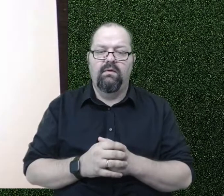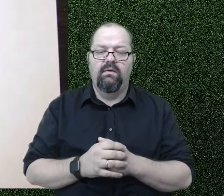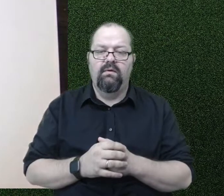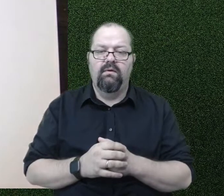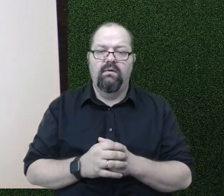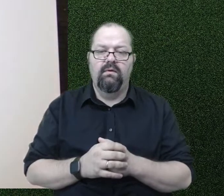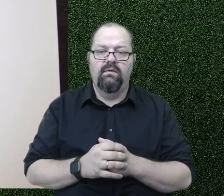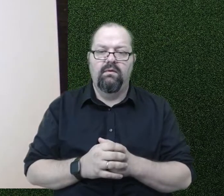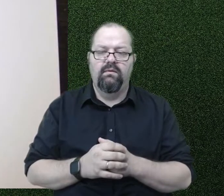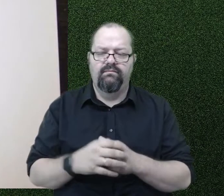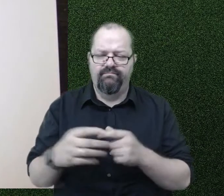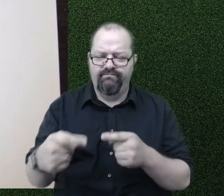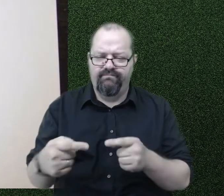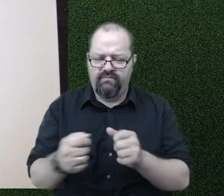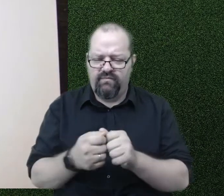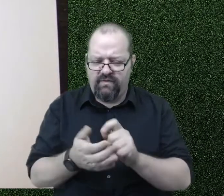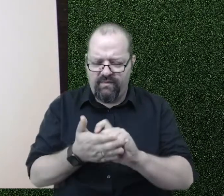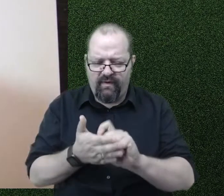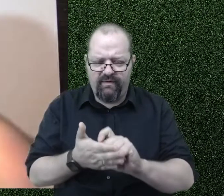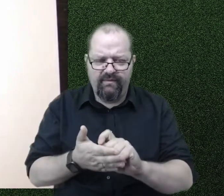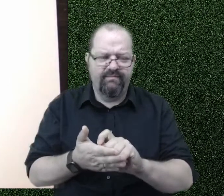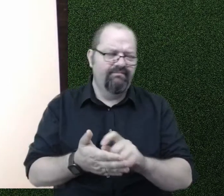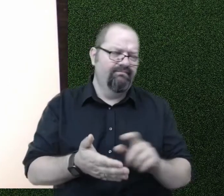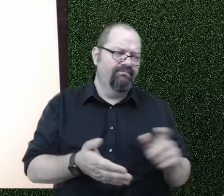Having trouble with this marker.